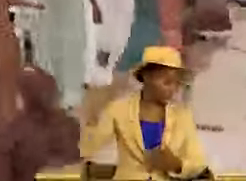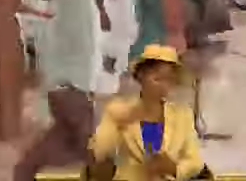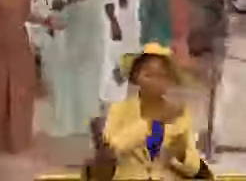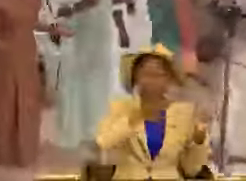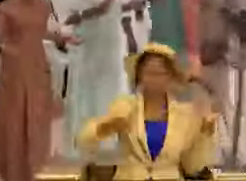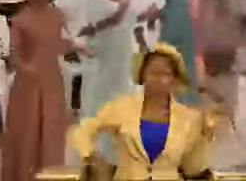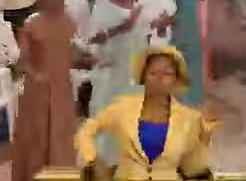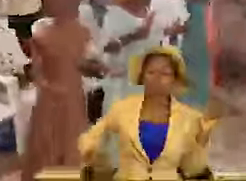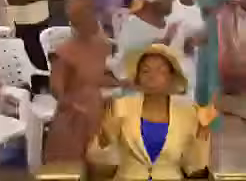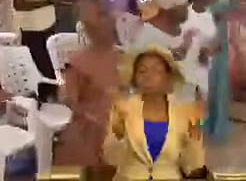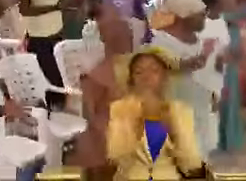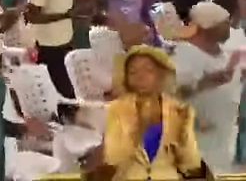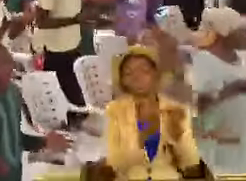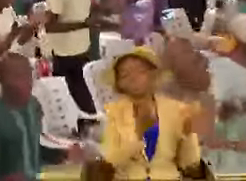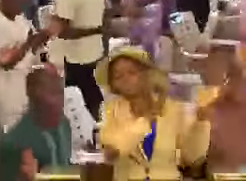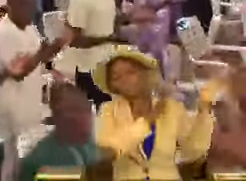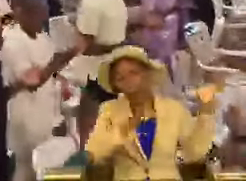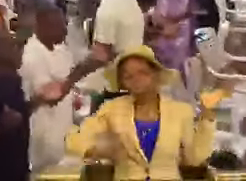Fellowship